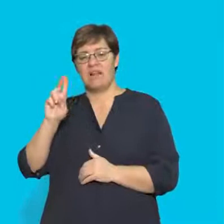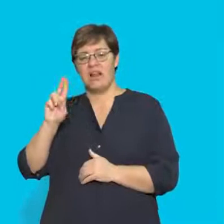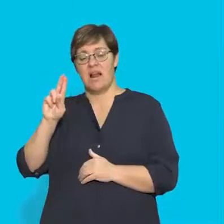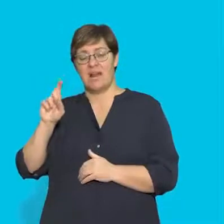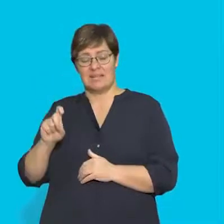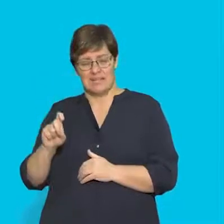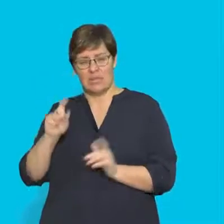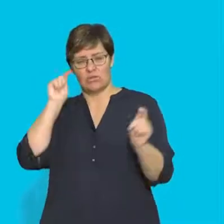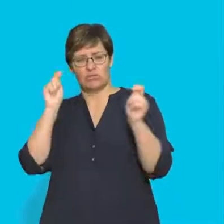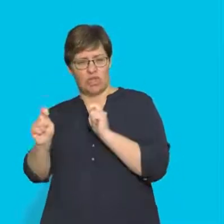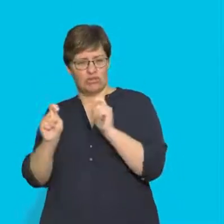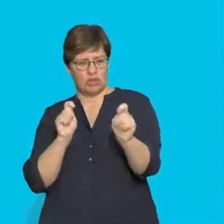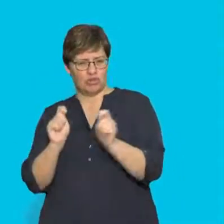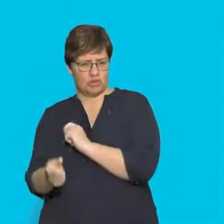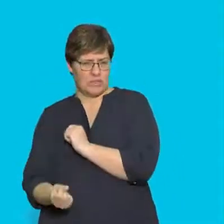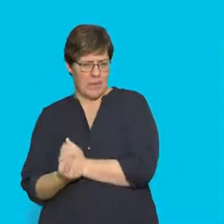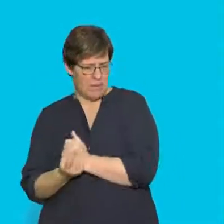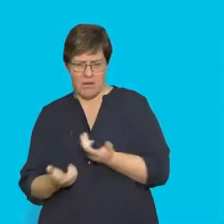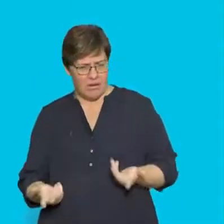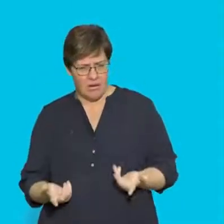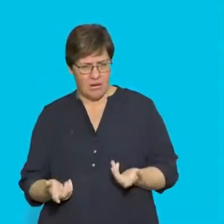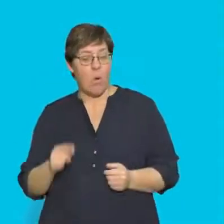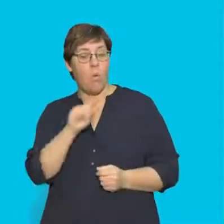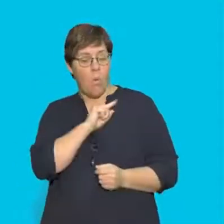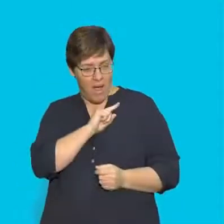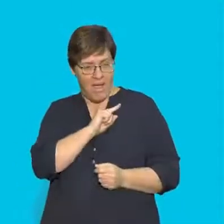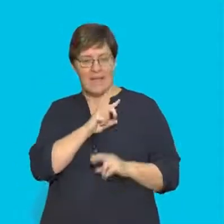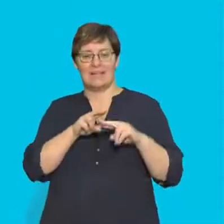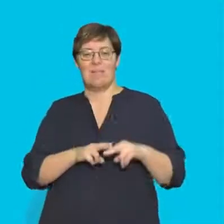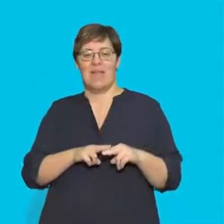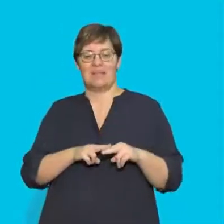flux is generally created by the movement,